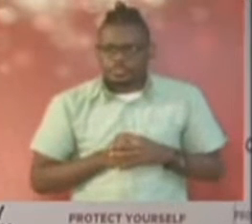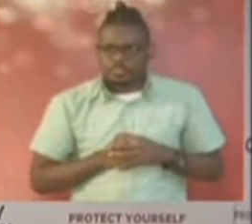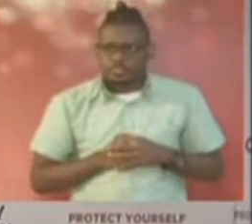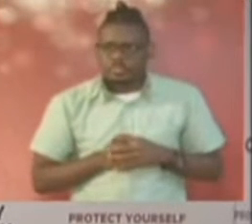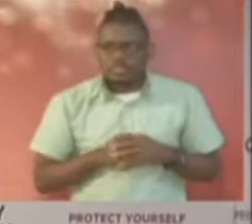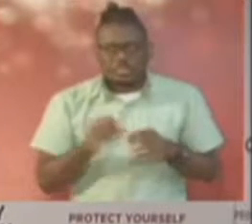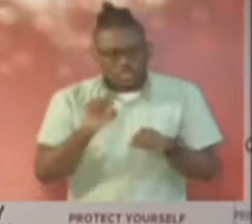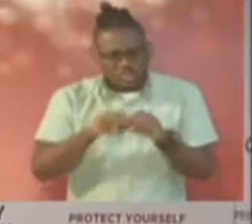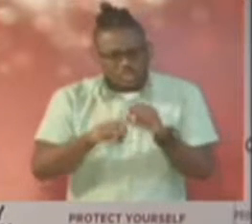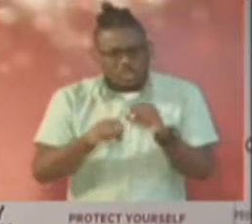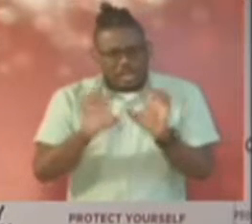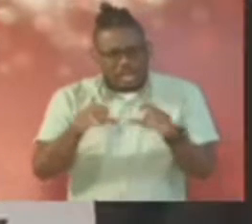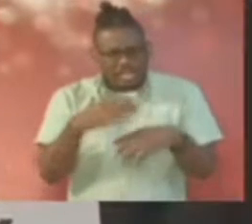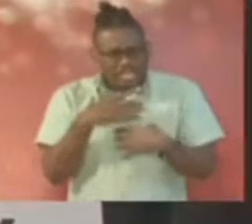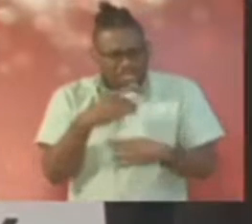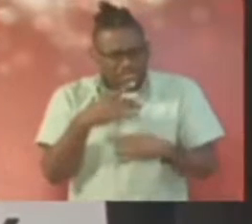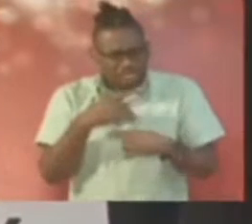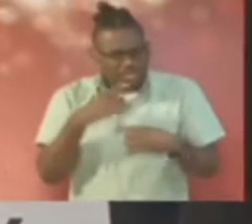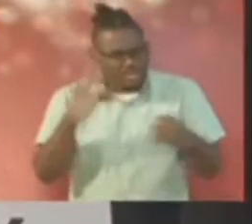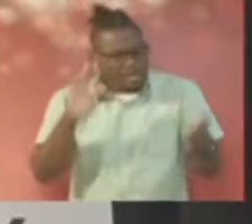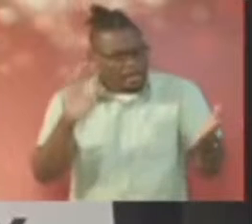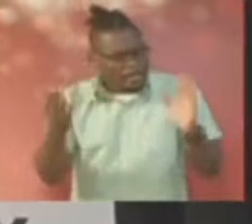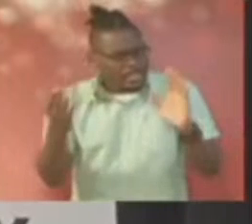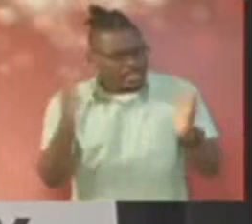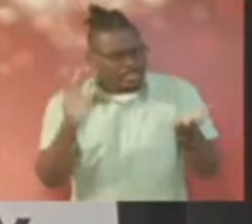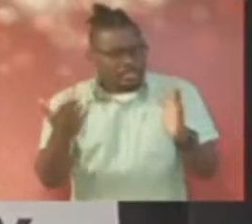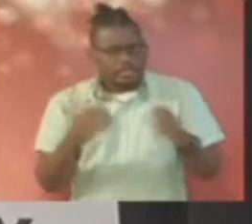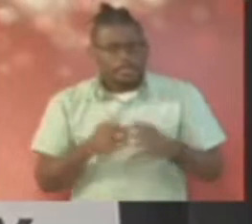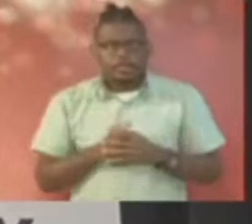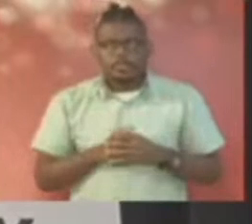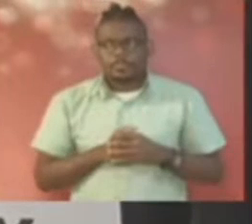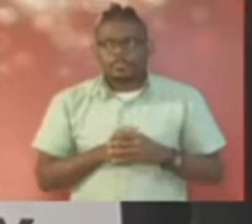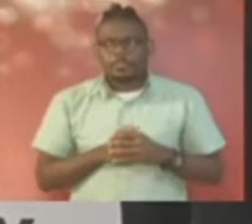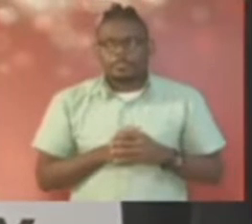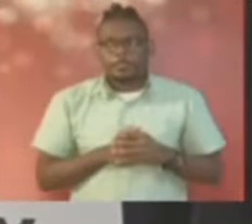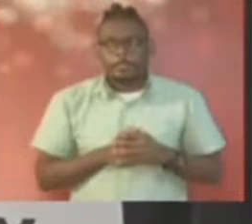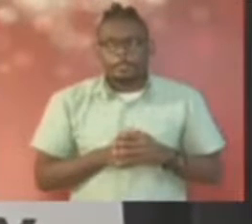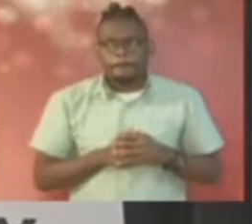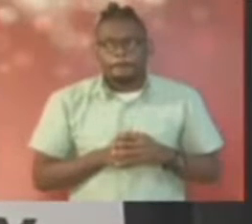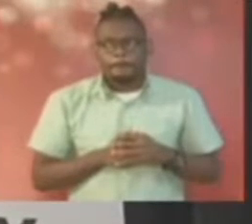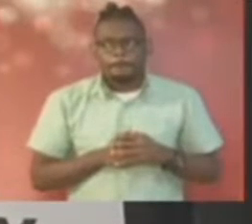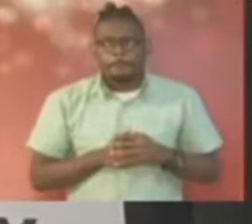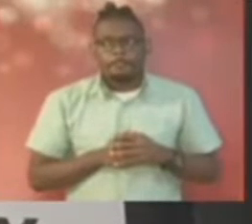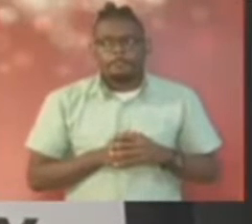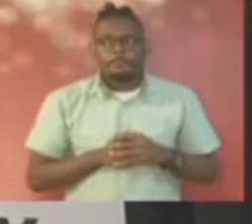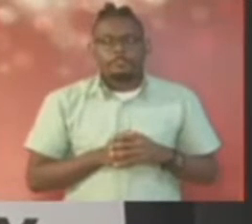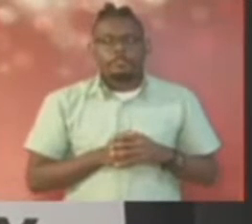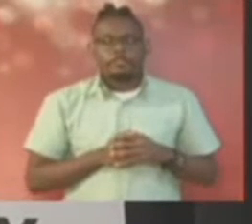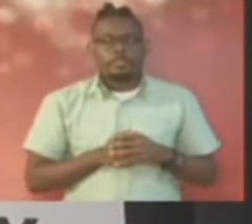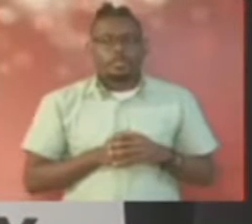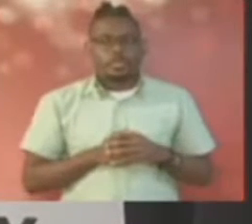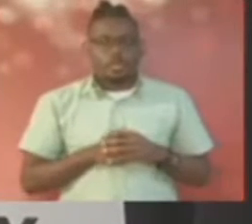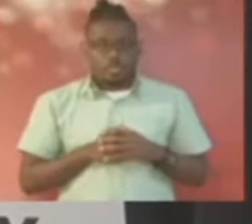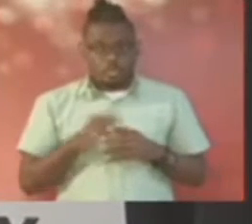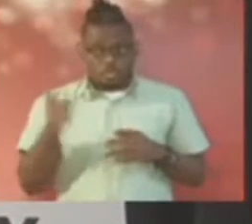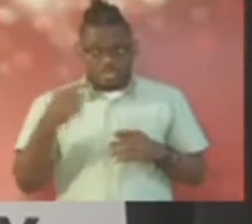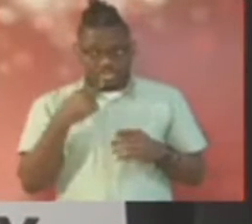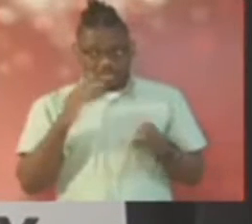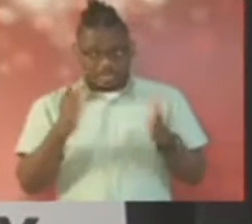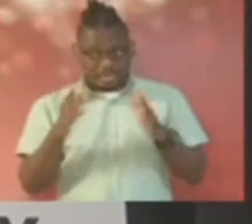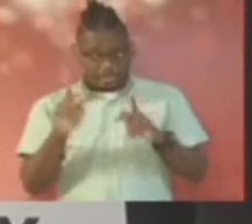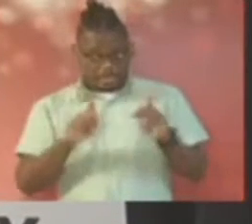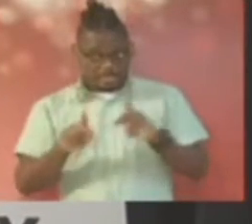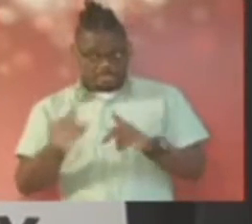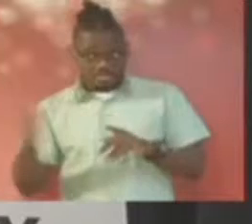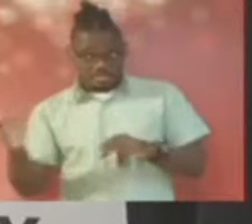comparison that I would like to maybe look at in a little more detail. The comparison you're making is between individuals generally